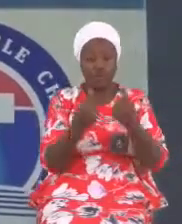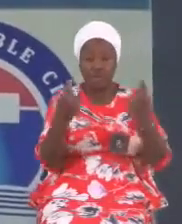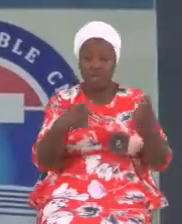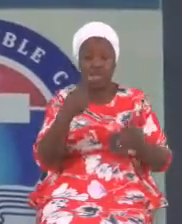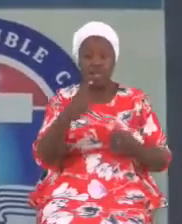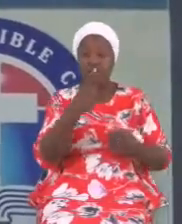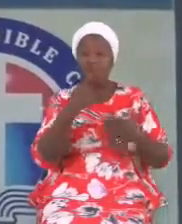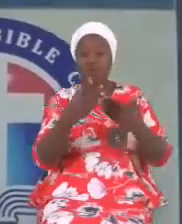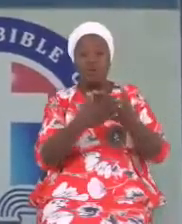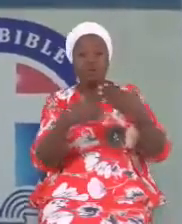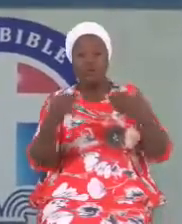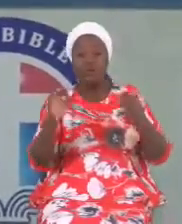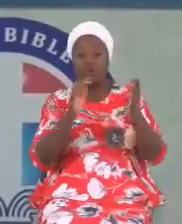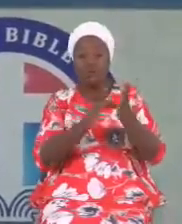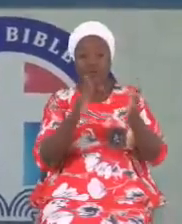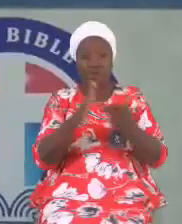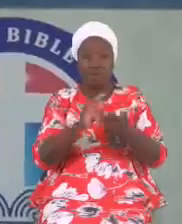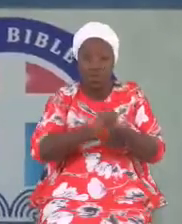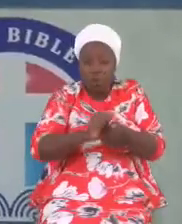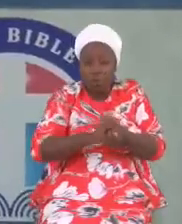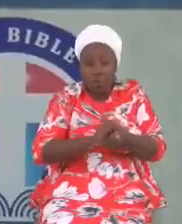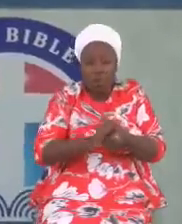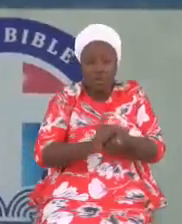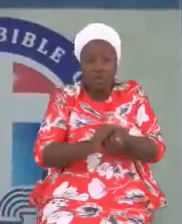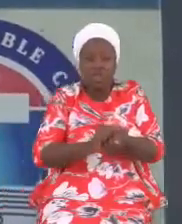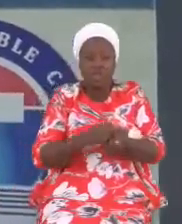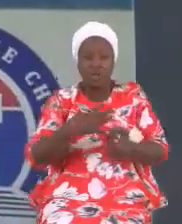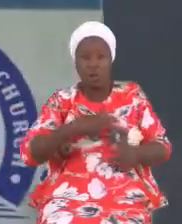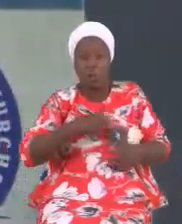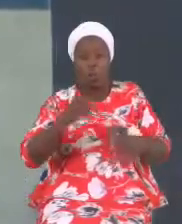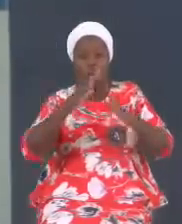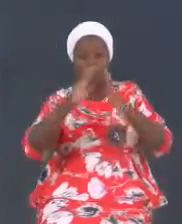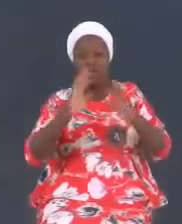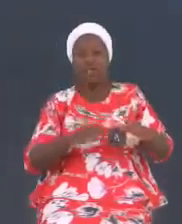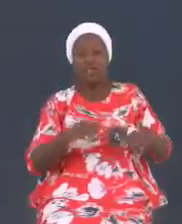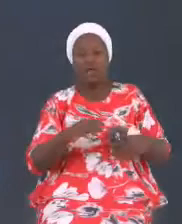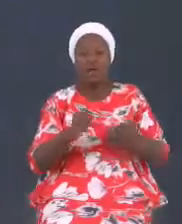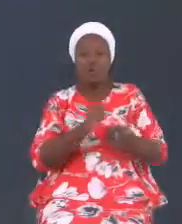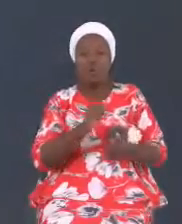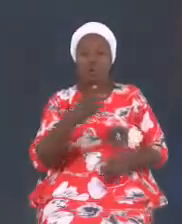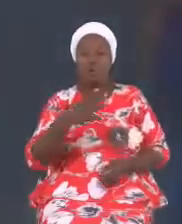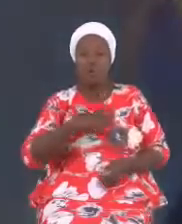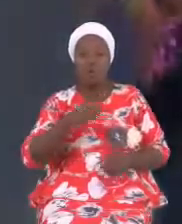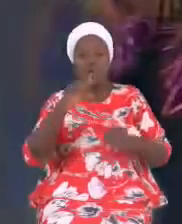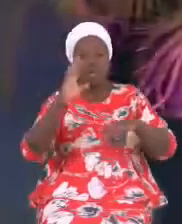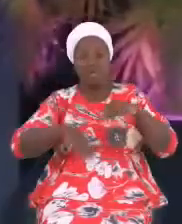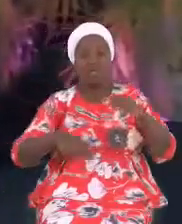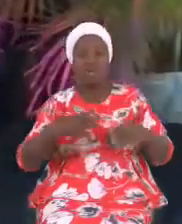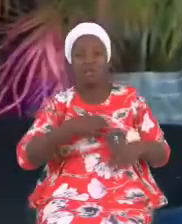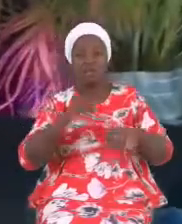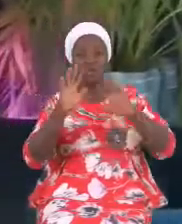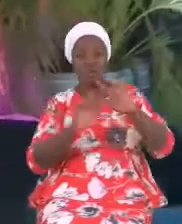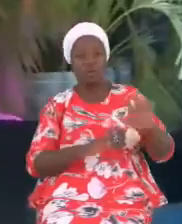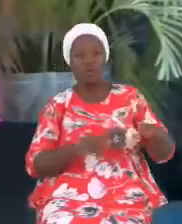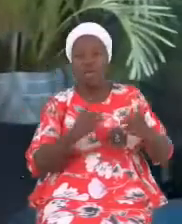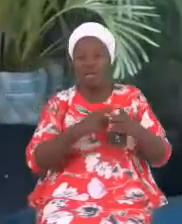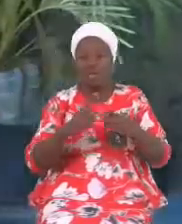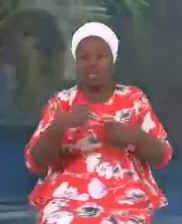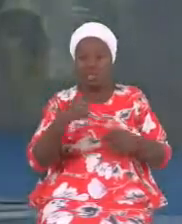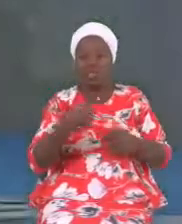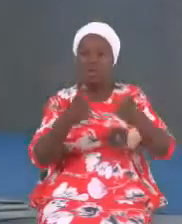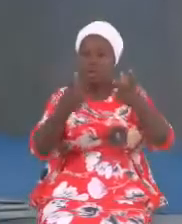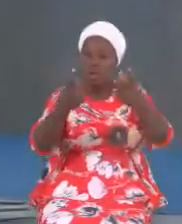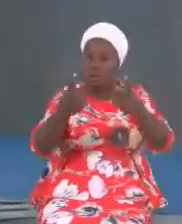washes whiter than snow. And the Lord invites you and he says, come now and let